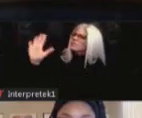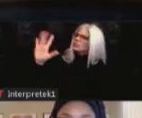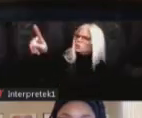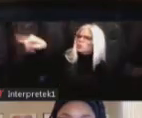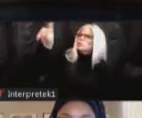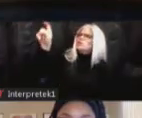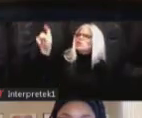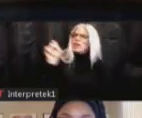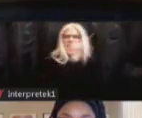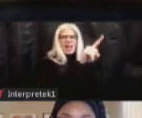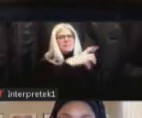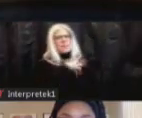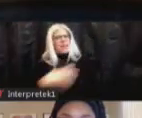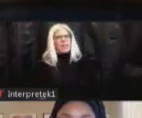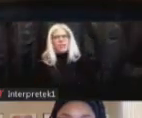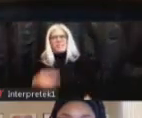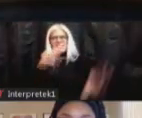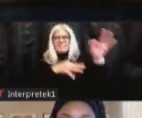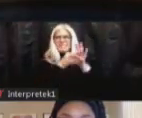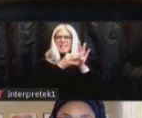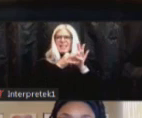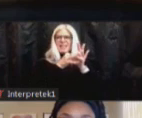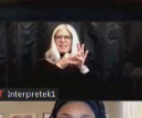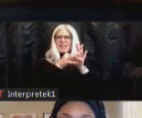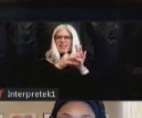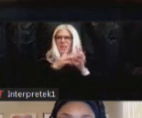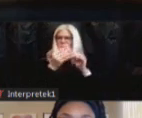into that type of an action and have a questioning.